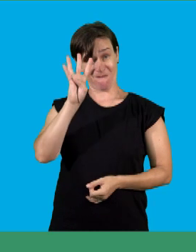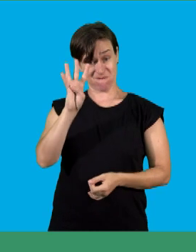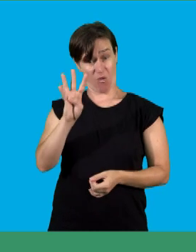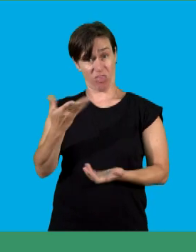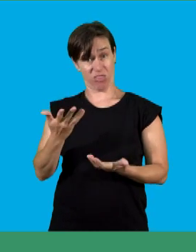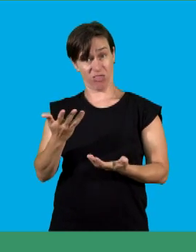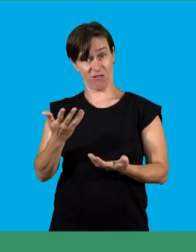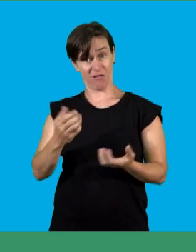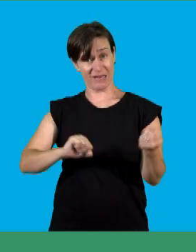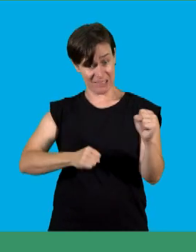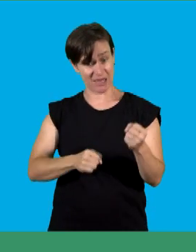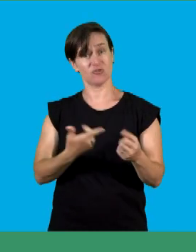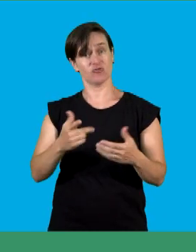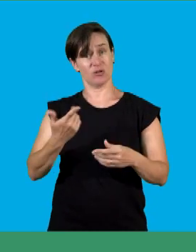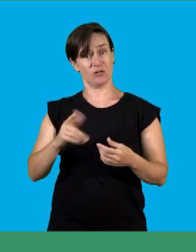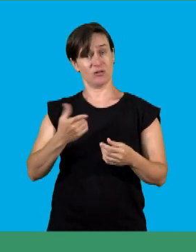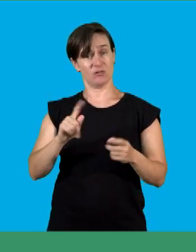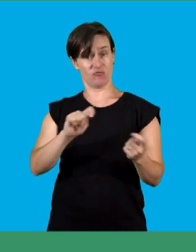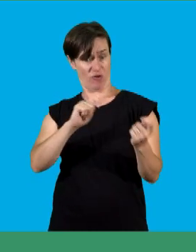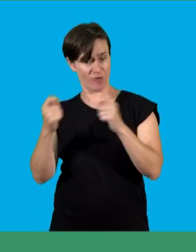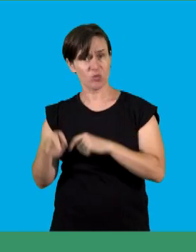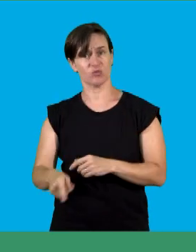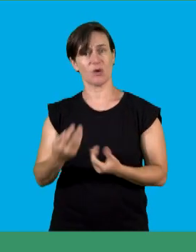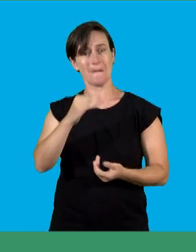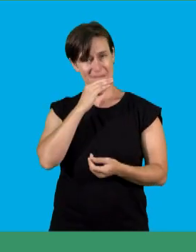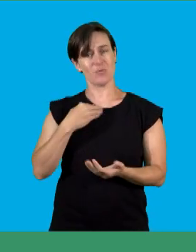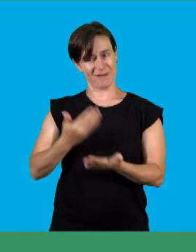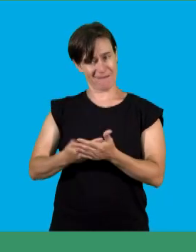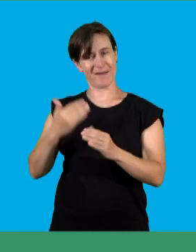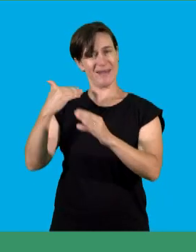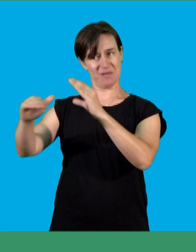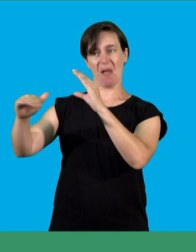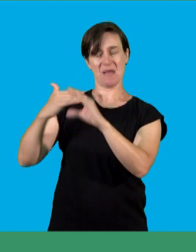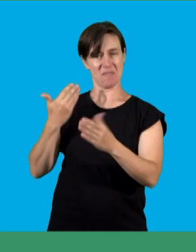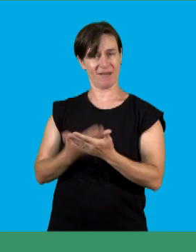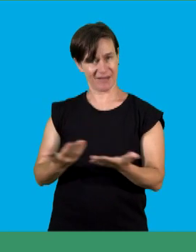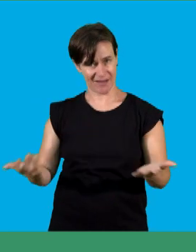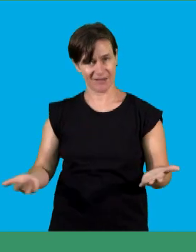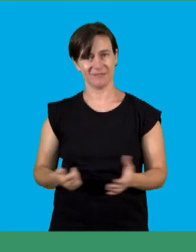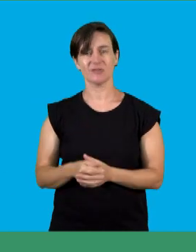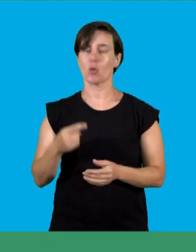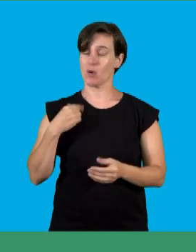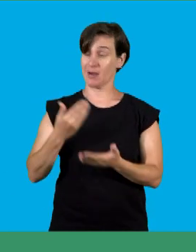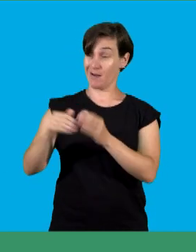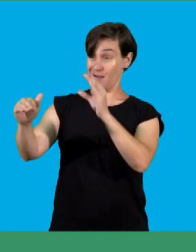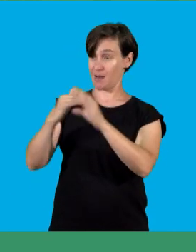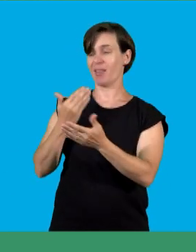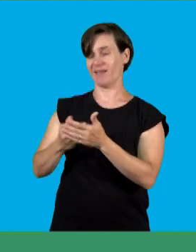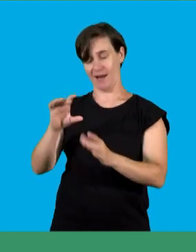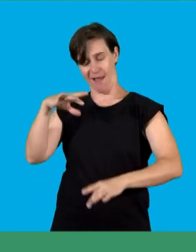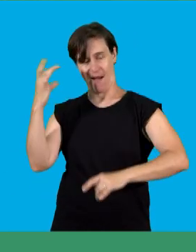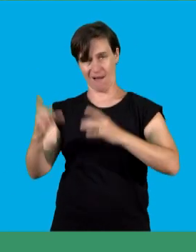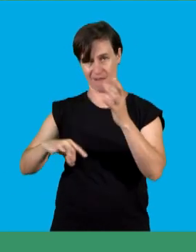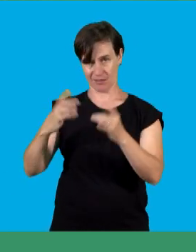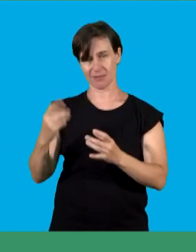revolution, or we are moving towards that we can email our responses so that we can analyze them from the